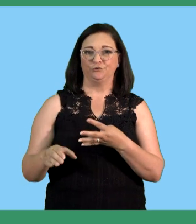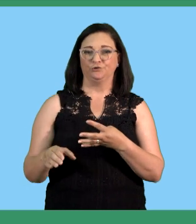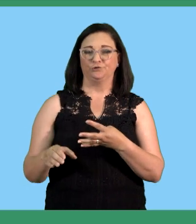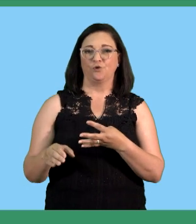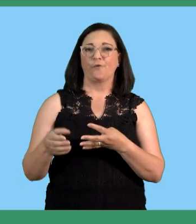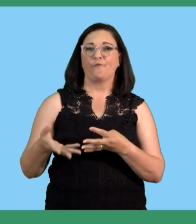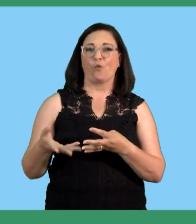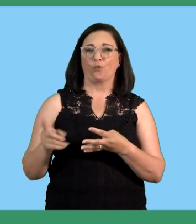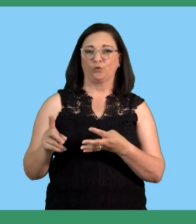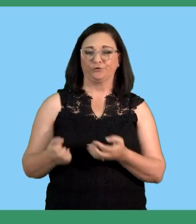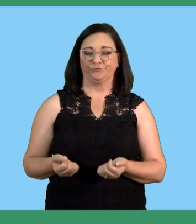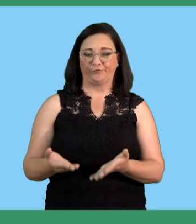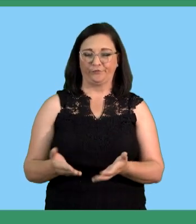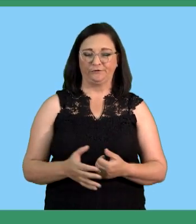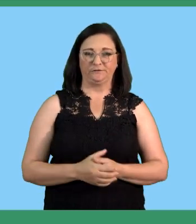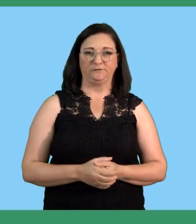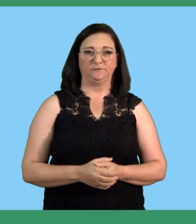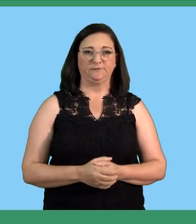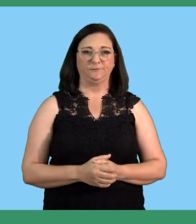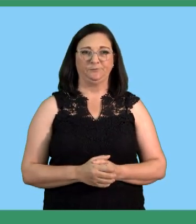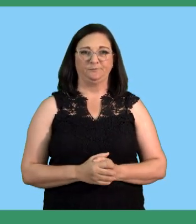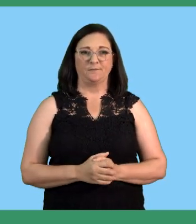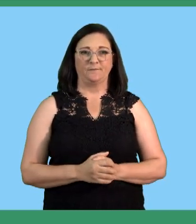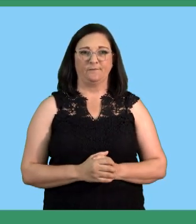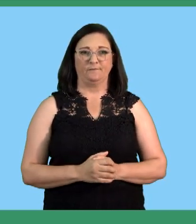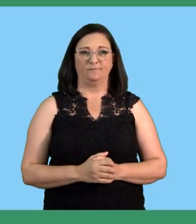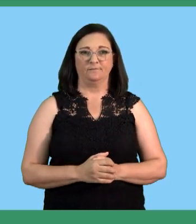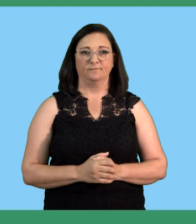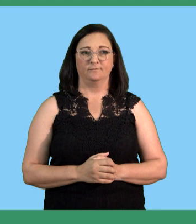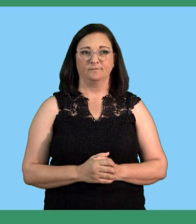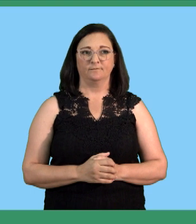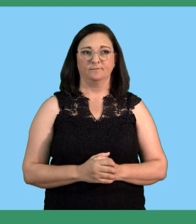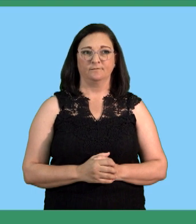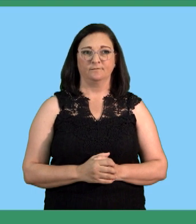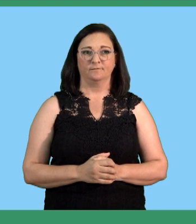conditions of service.